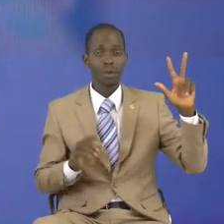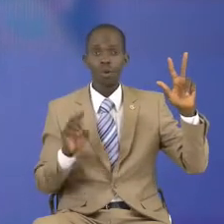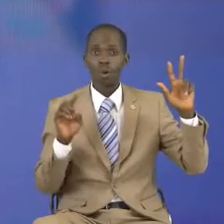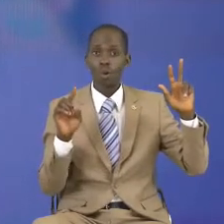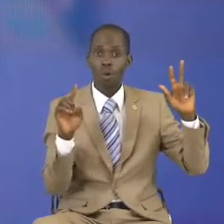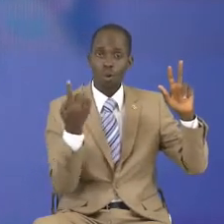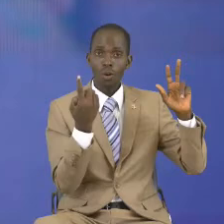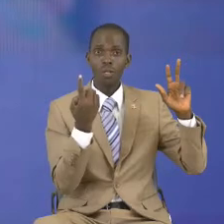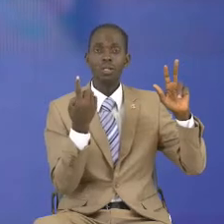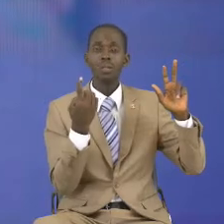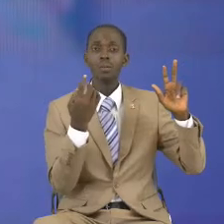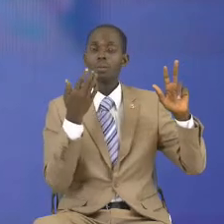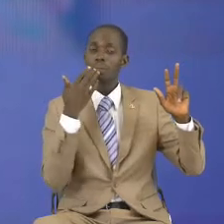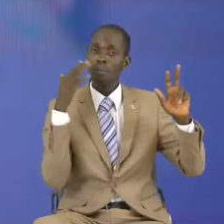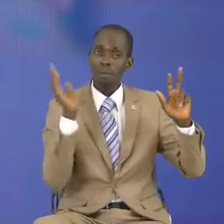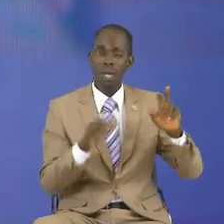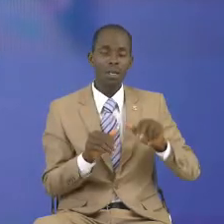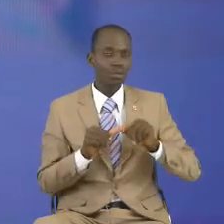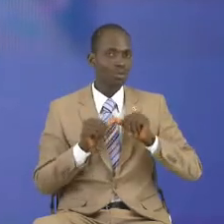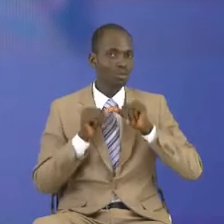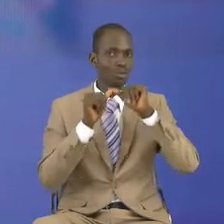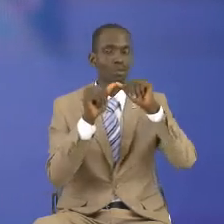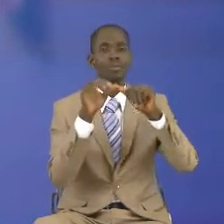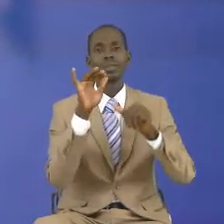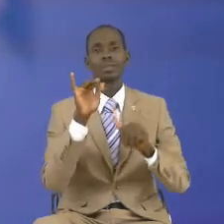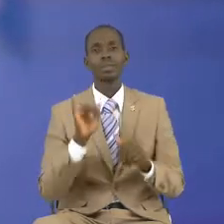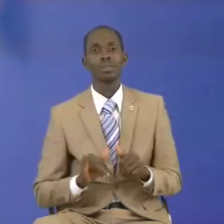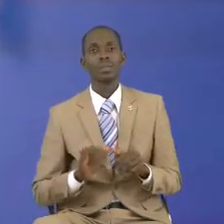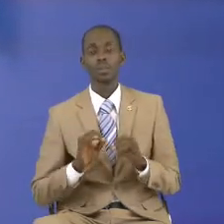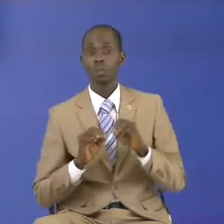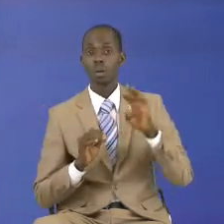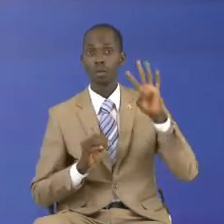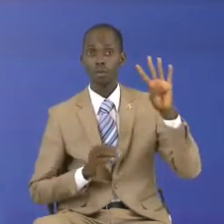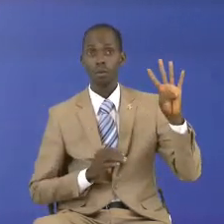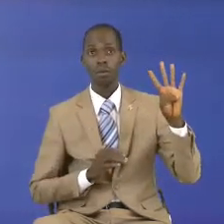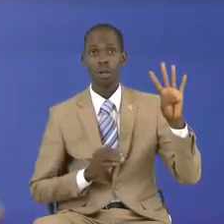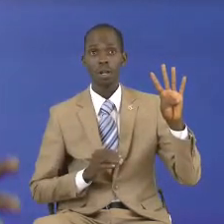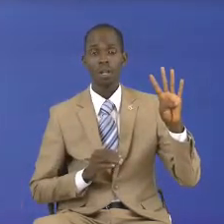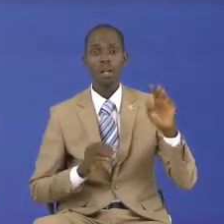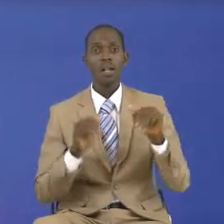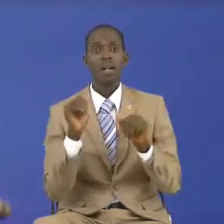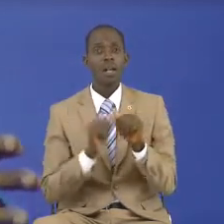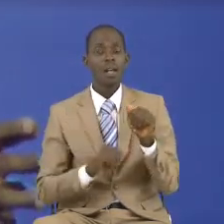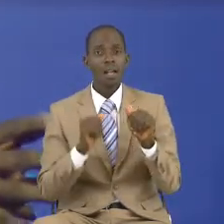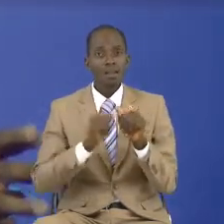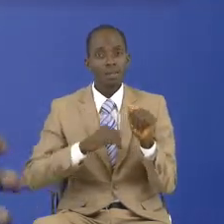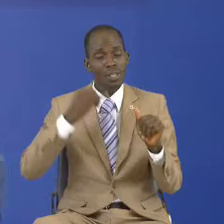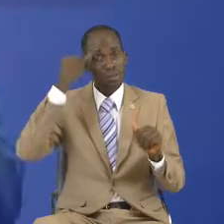evil continually number four every imagination